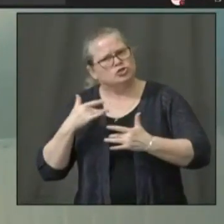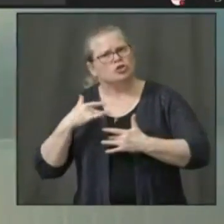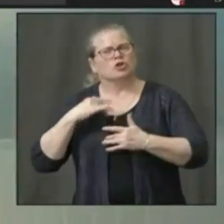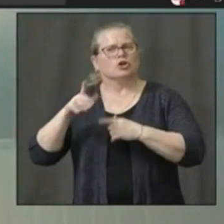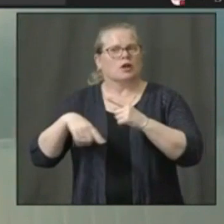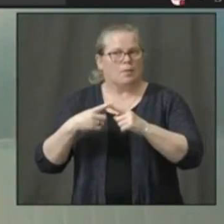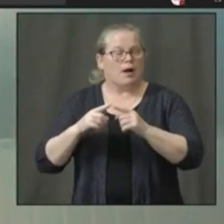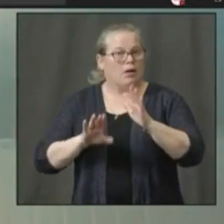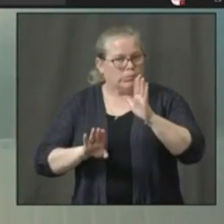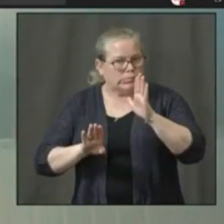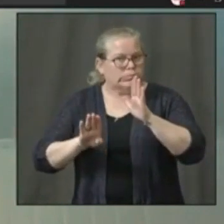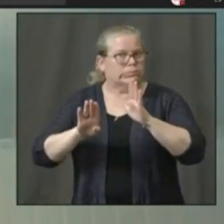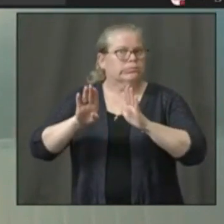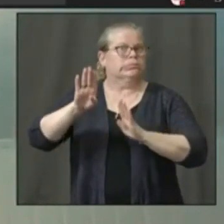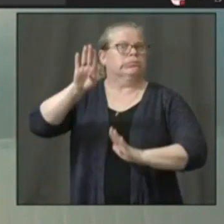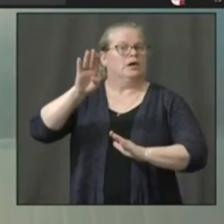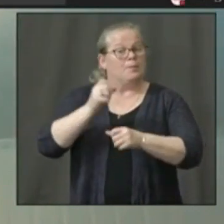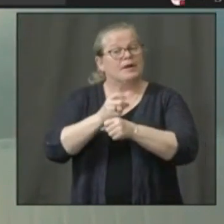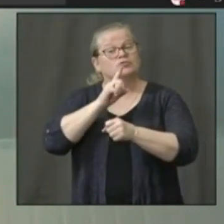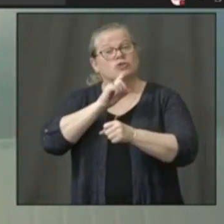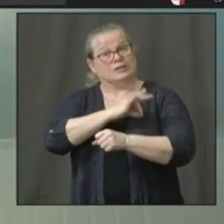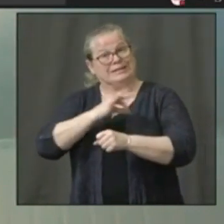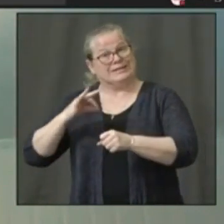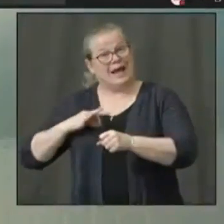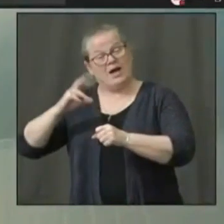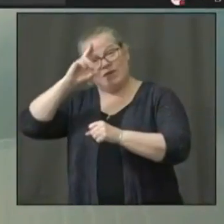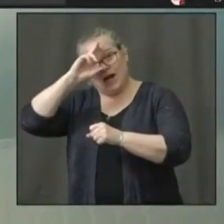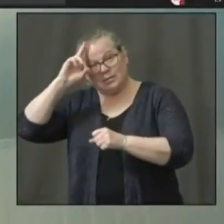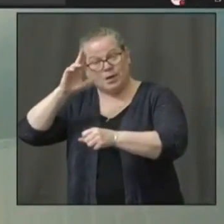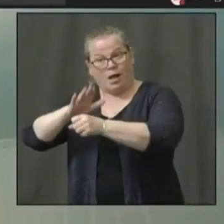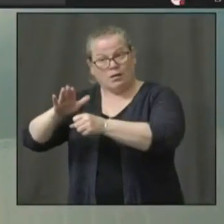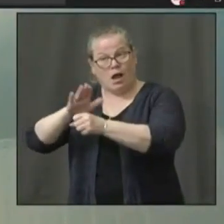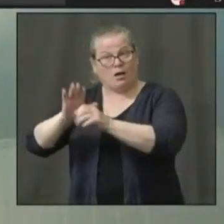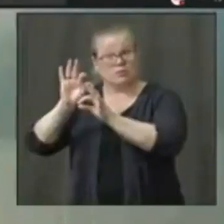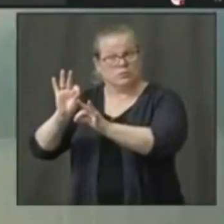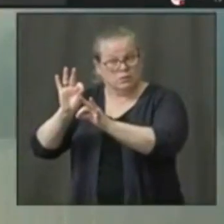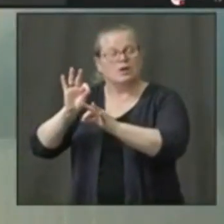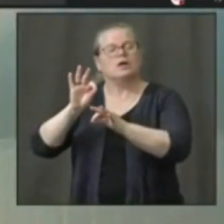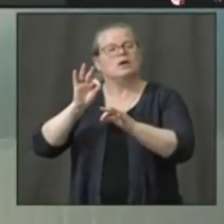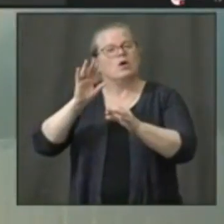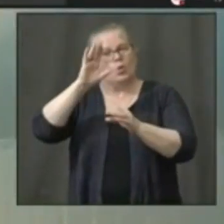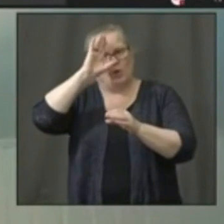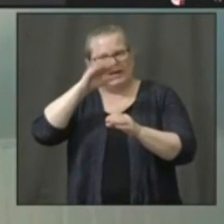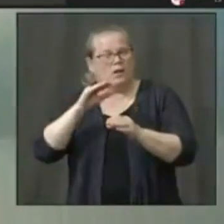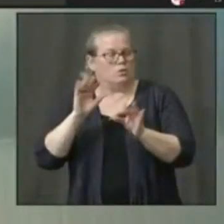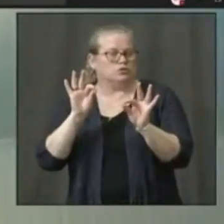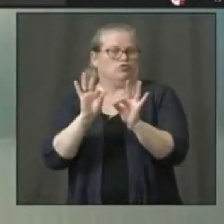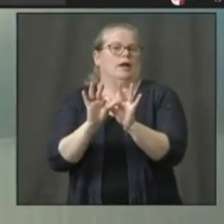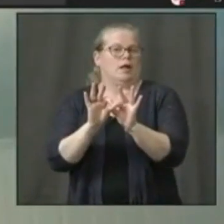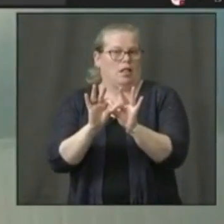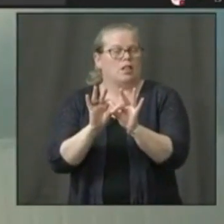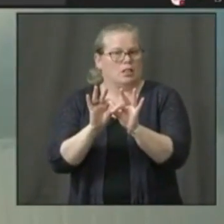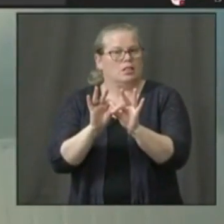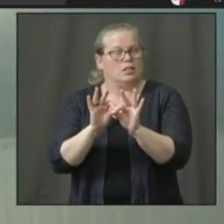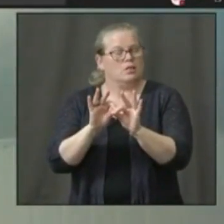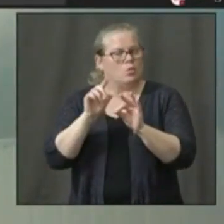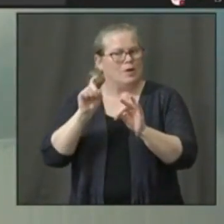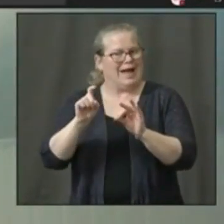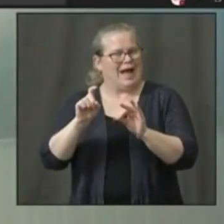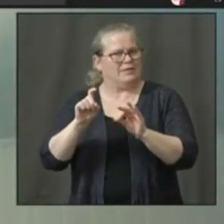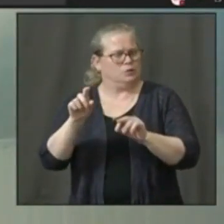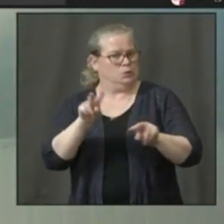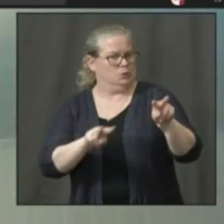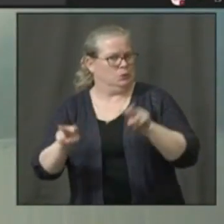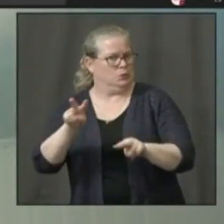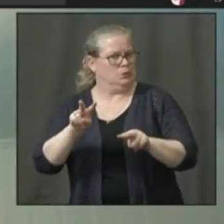public health response, we know that supply is critical, and so is assessing demand. So